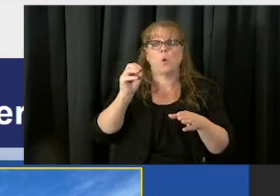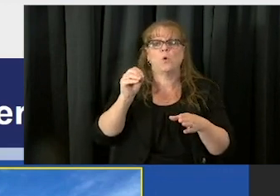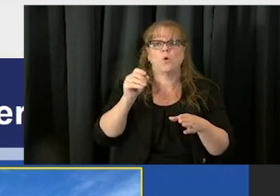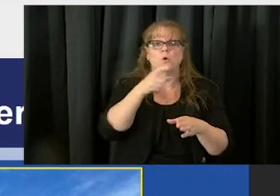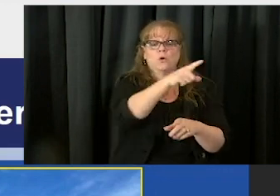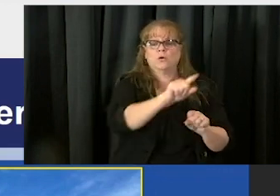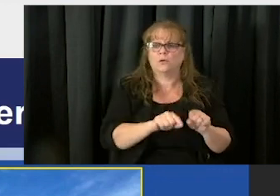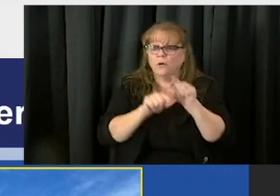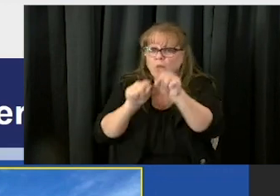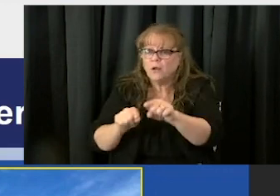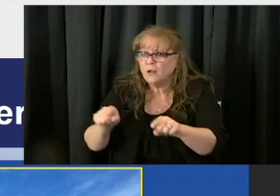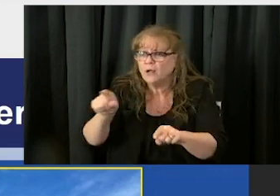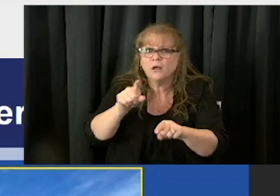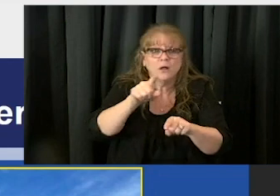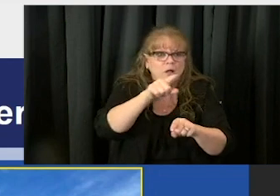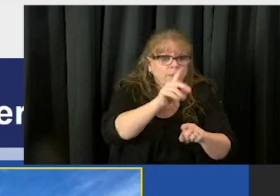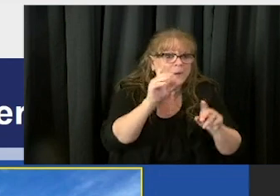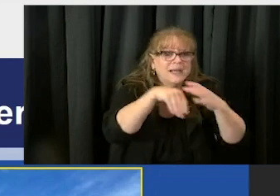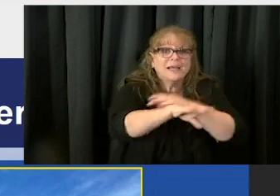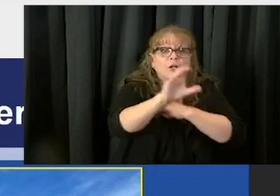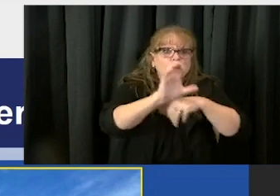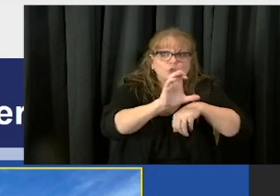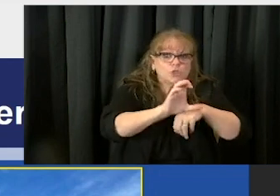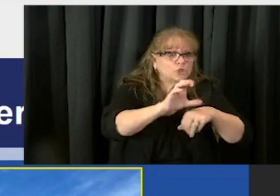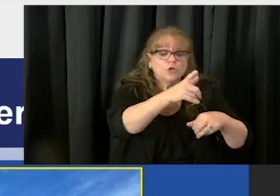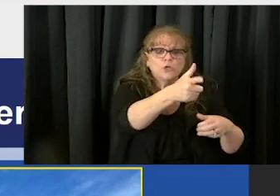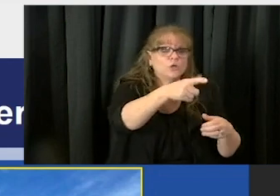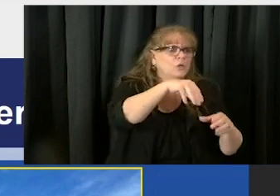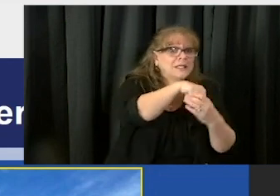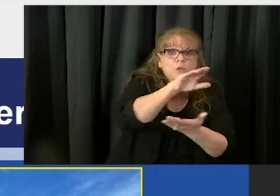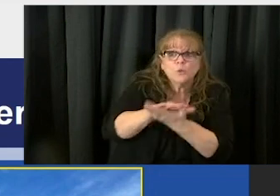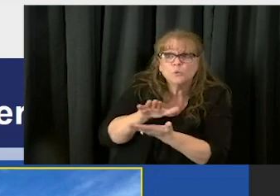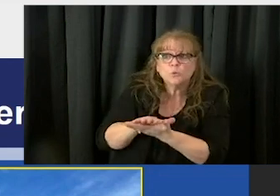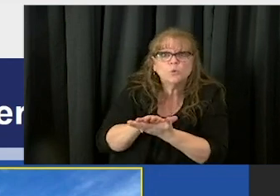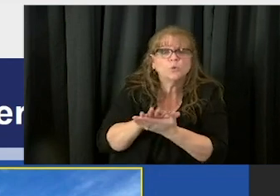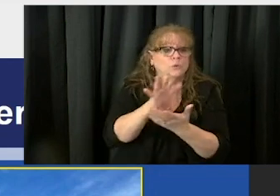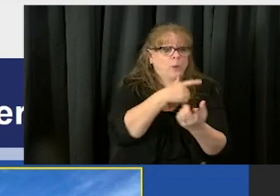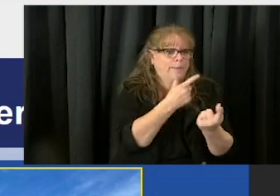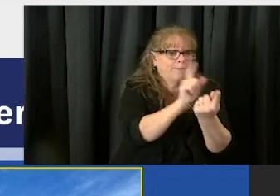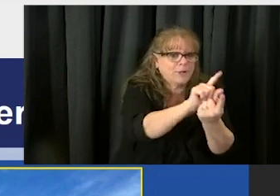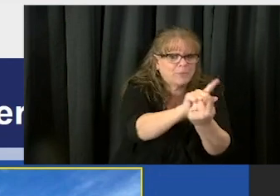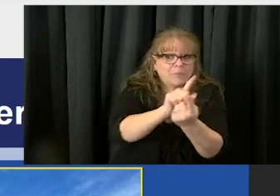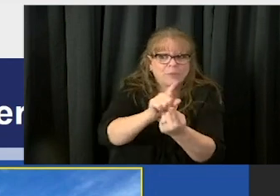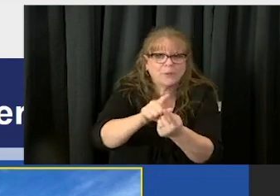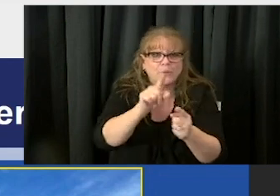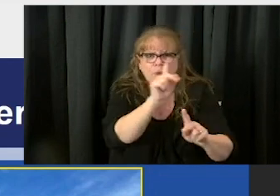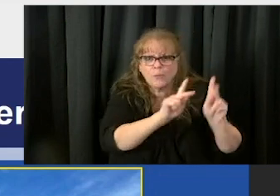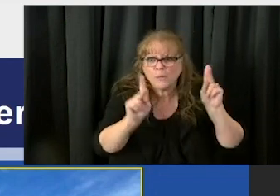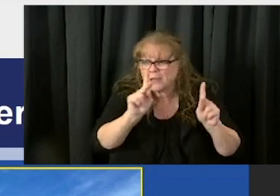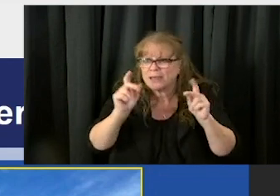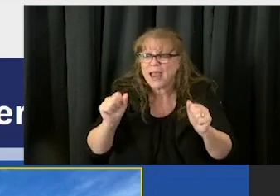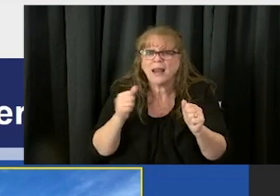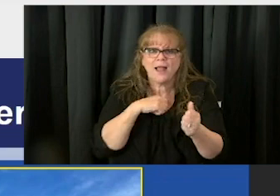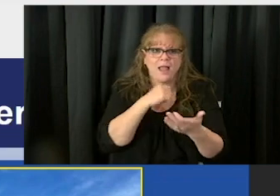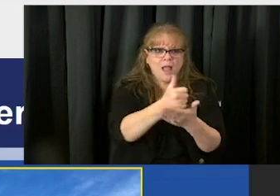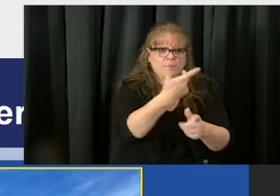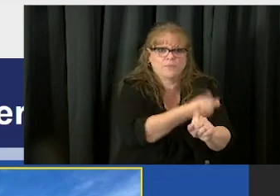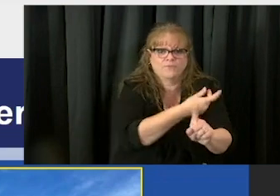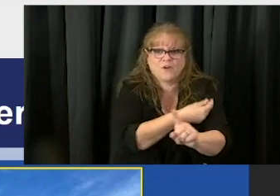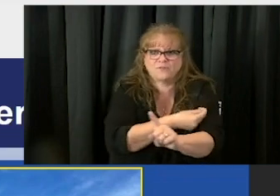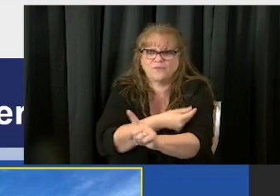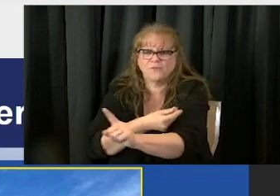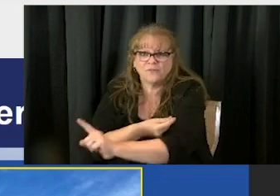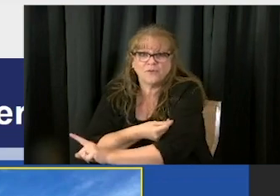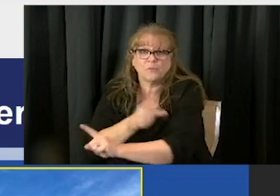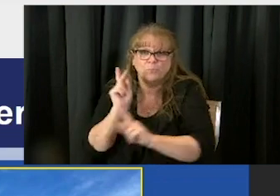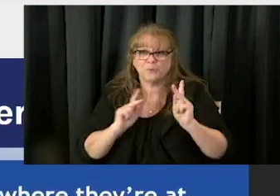equitably as possible. I want to thank all those who worked hard to have the successful clinics in San Luis and Center, and I'm happy to turn it over to